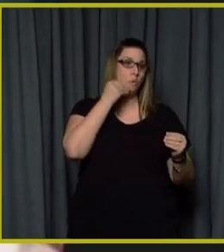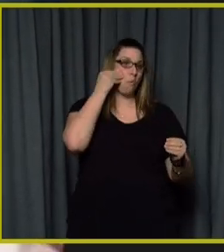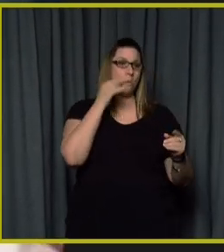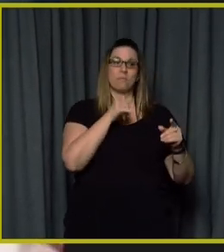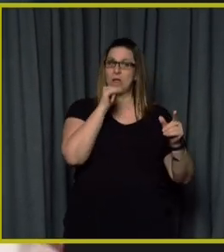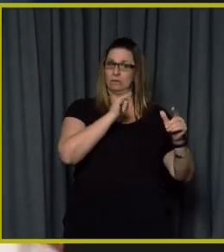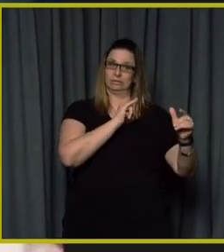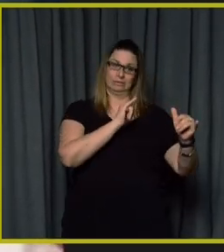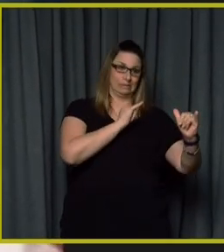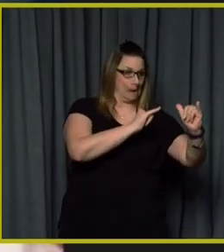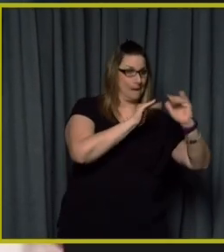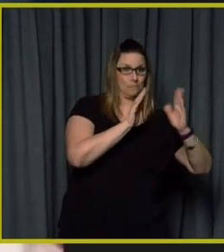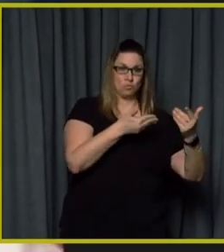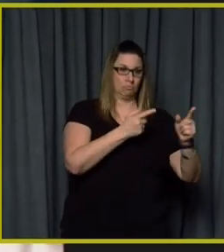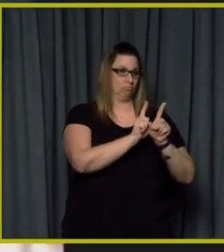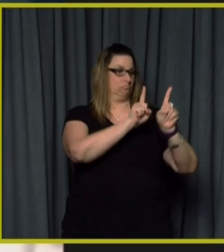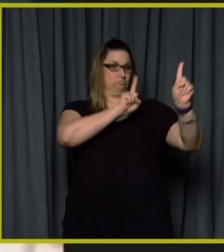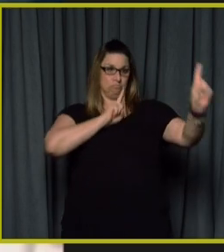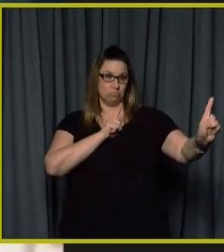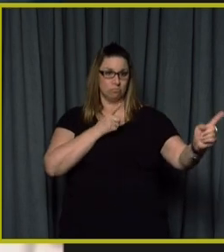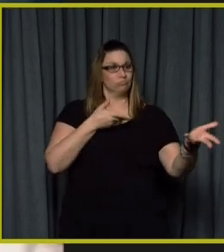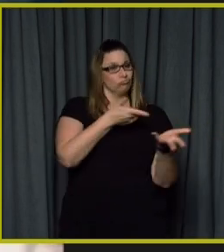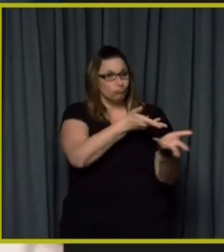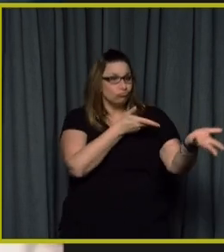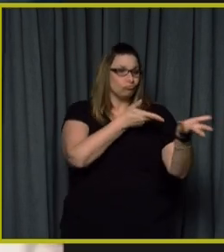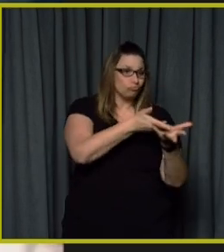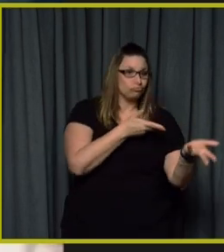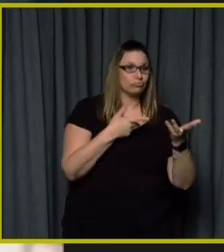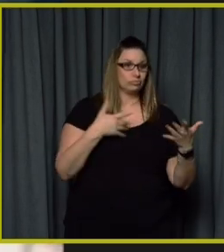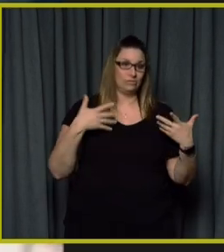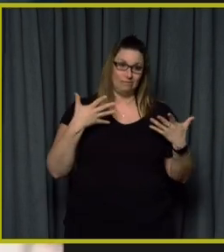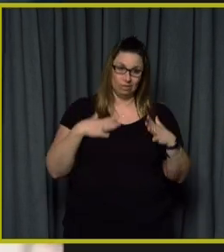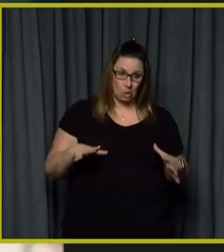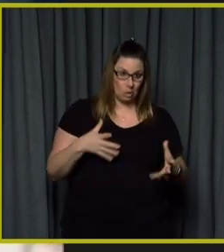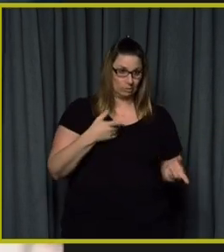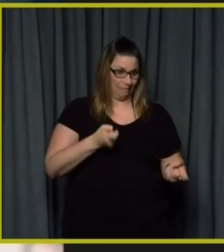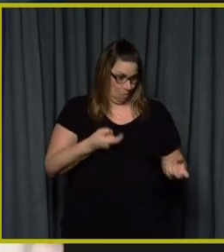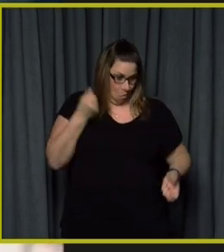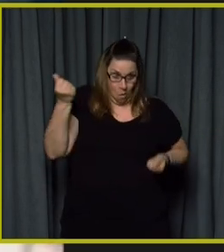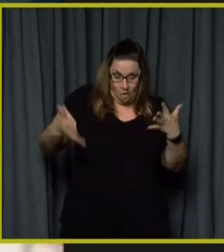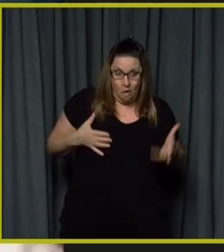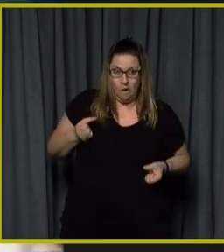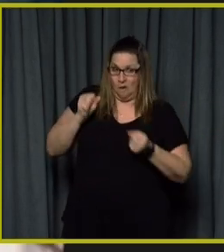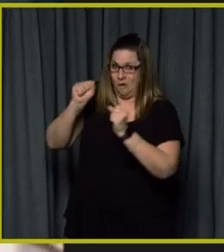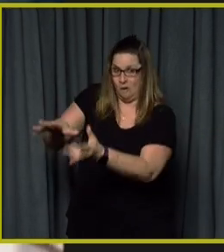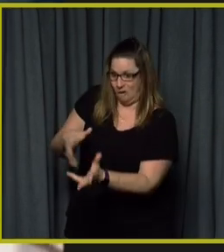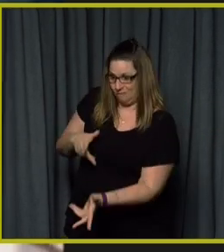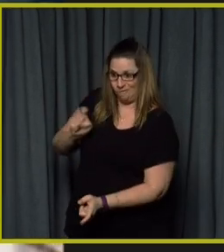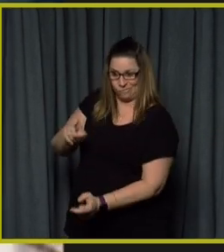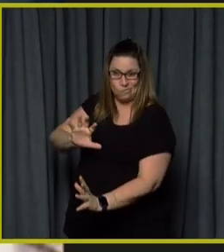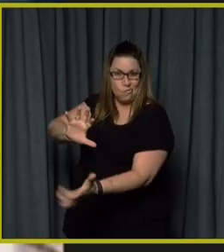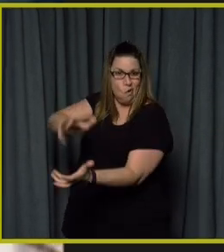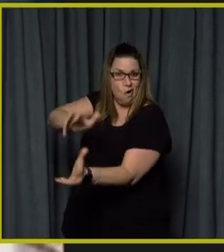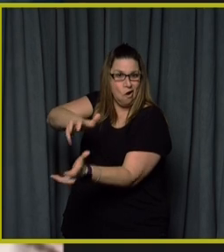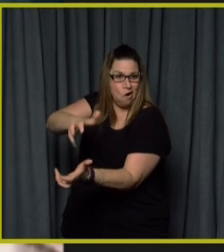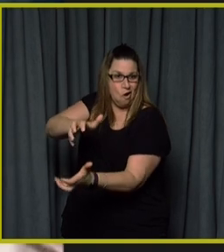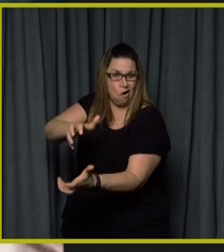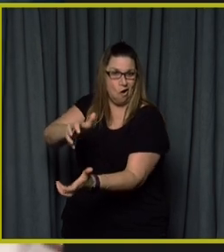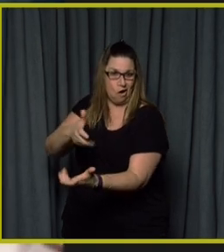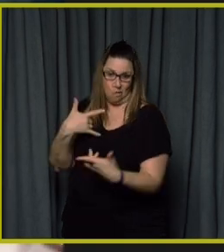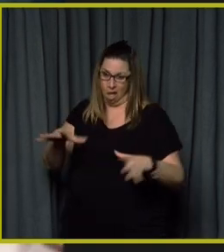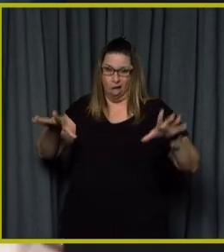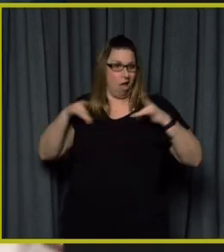face and take my clothes straight to the laundry room. This is what my life has been like since returning to